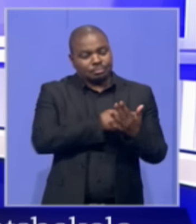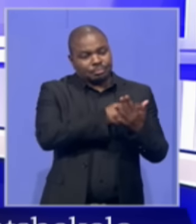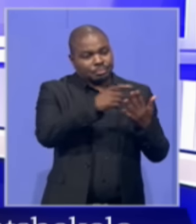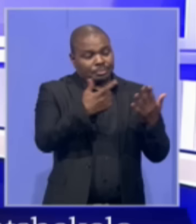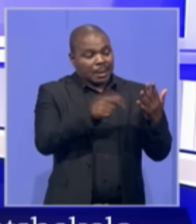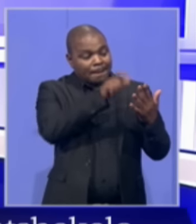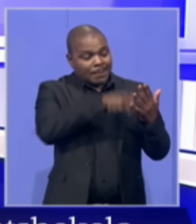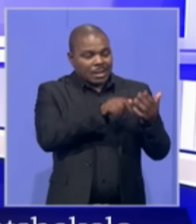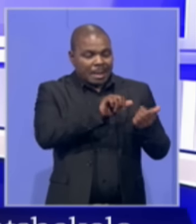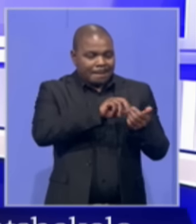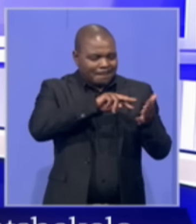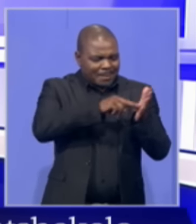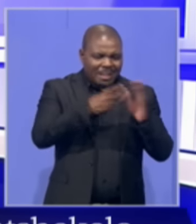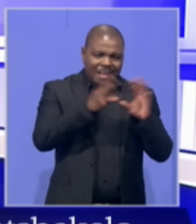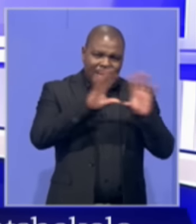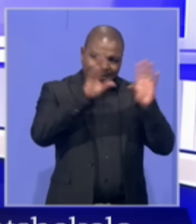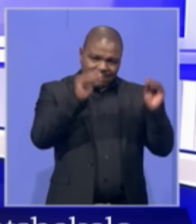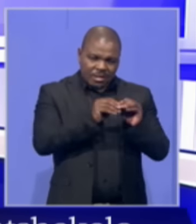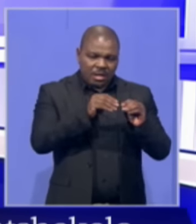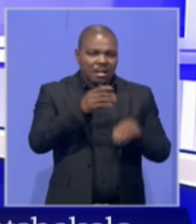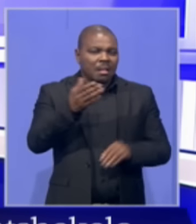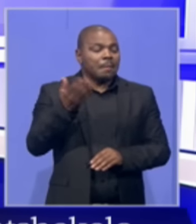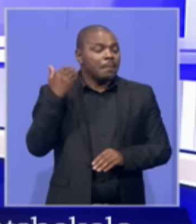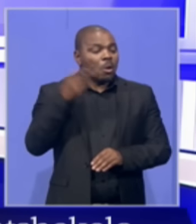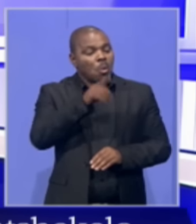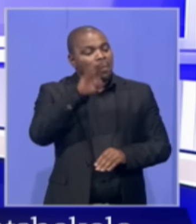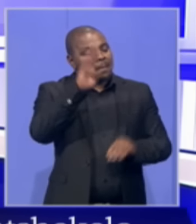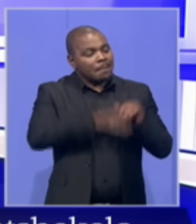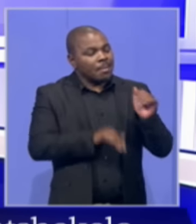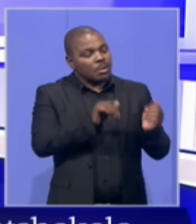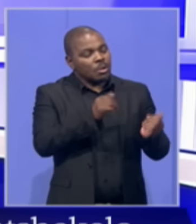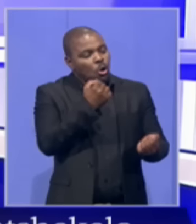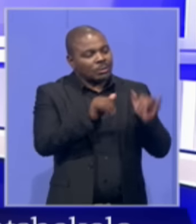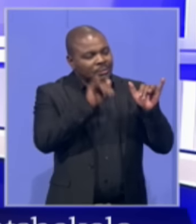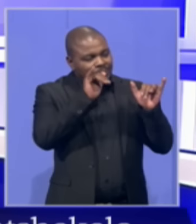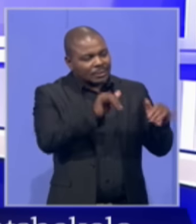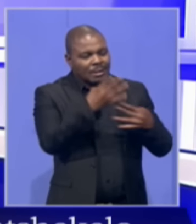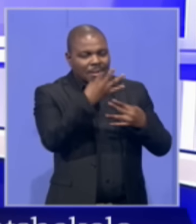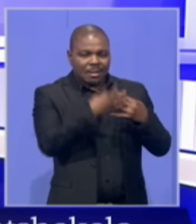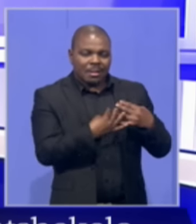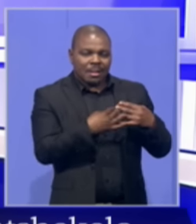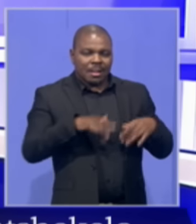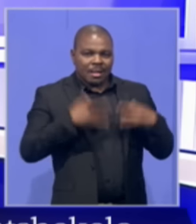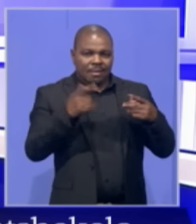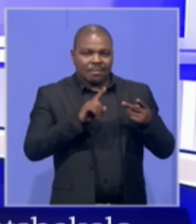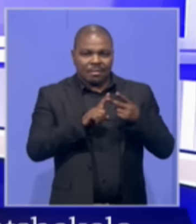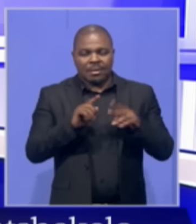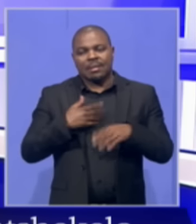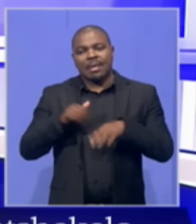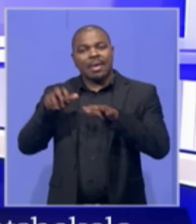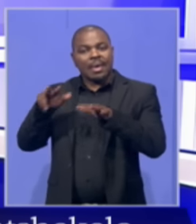mologa le mena yo a tlholetsweng botshelo jotlhe kwa kgolegelong. Ba lebane le dikgetse di le 19 tsa polao